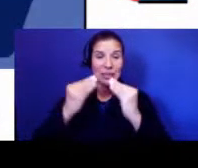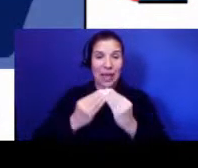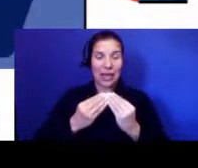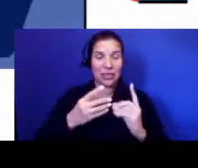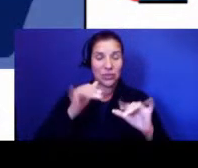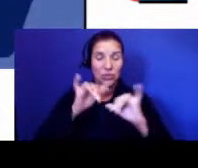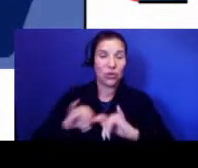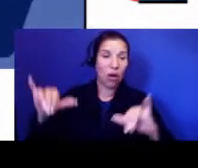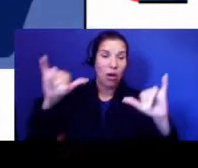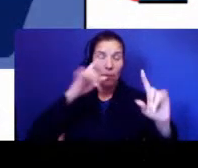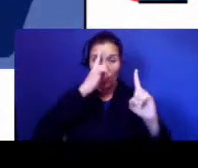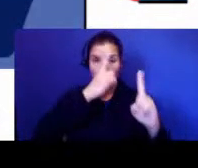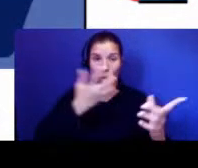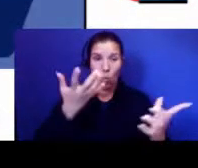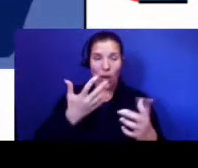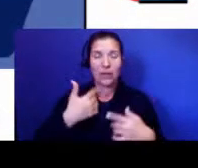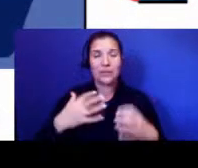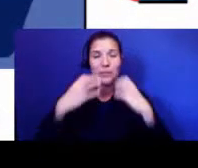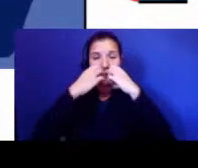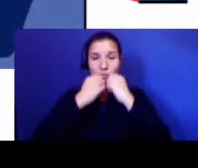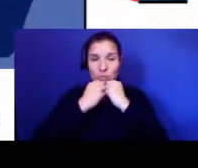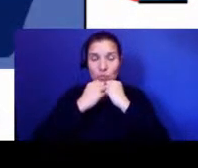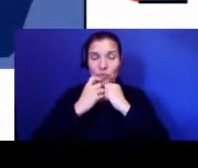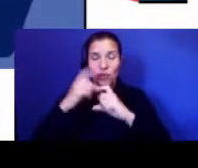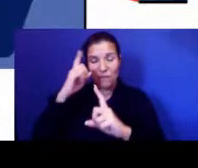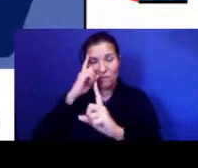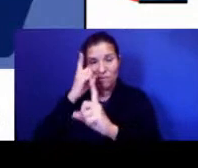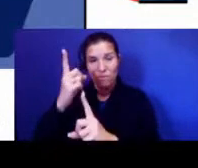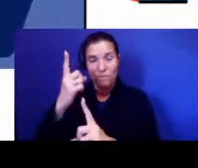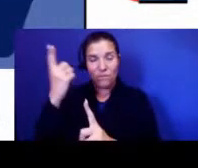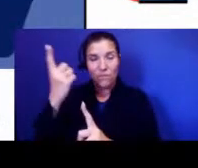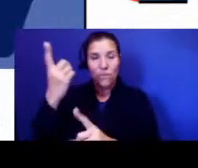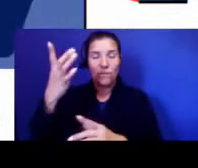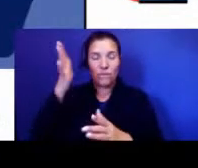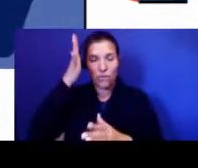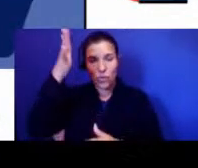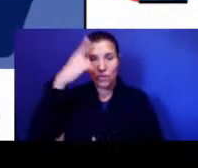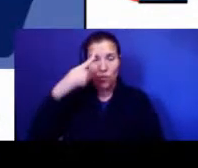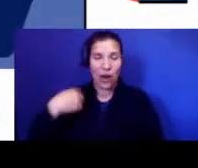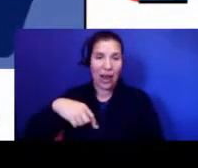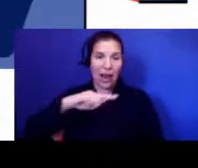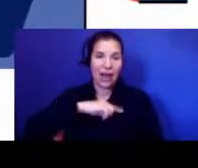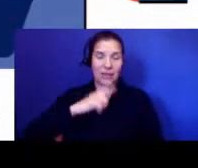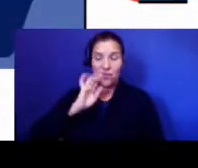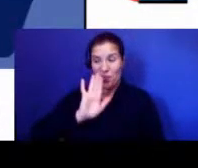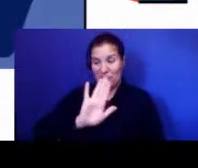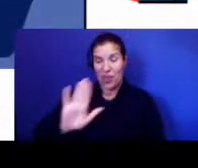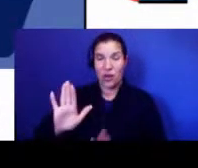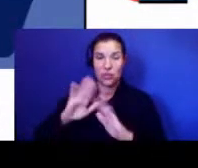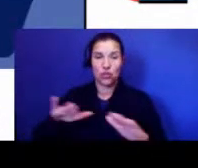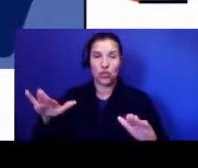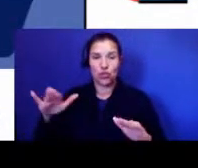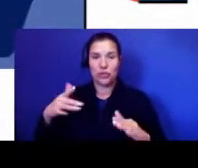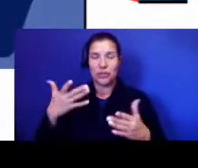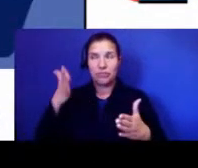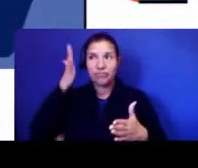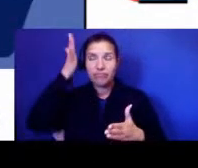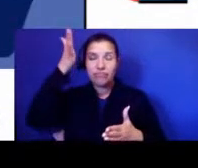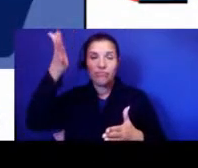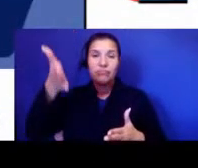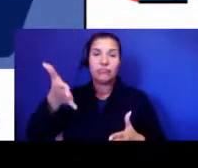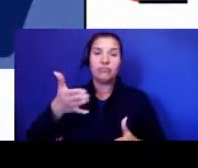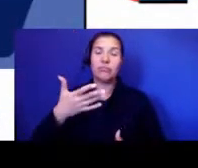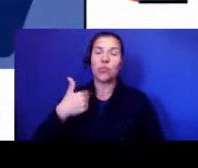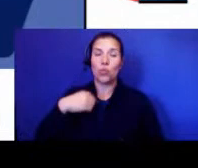present so that there can be a future for us, a future for our children, and a future for their children we can't imagine yet.